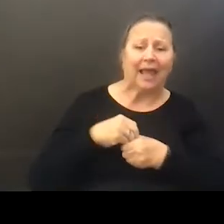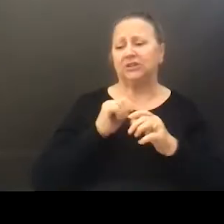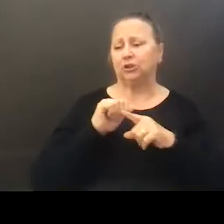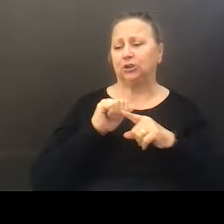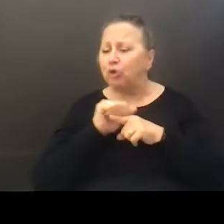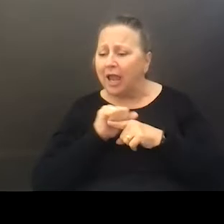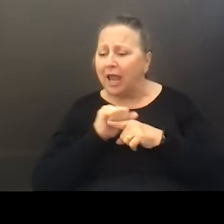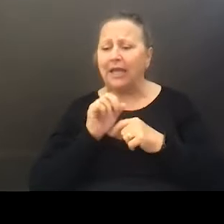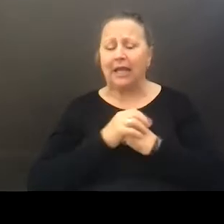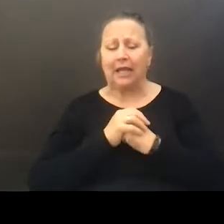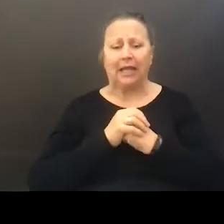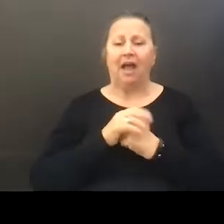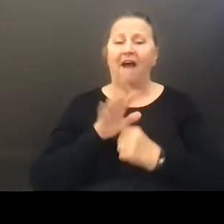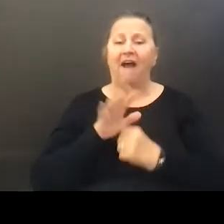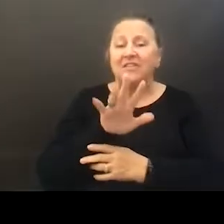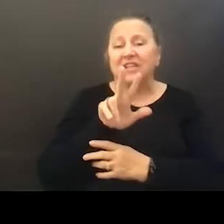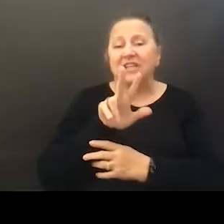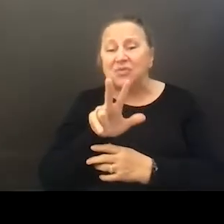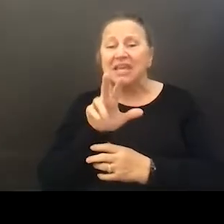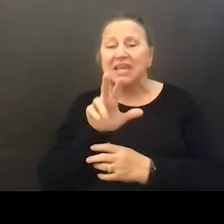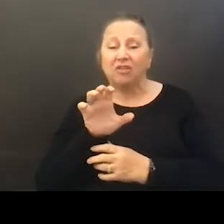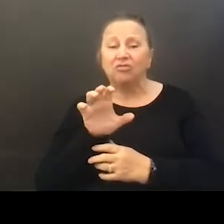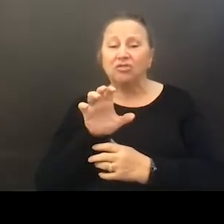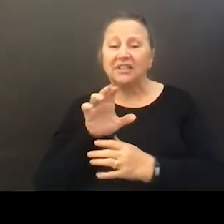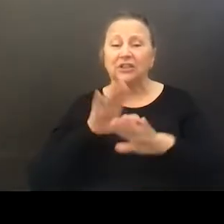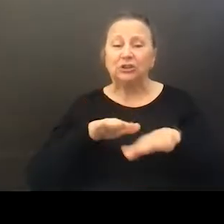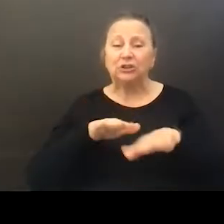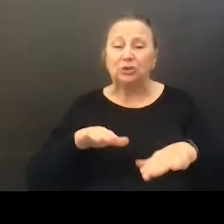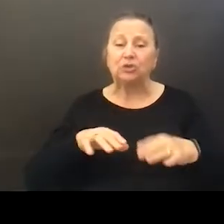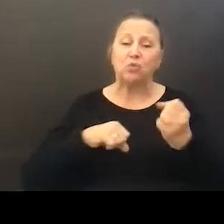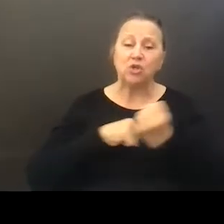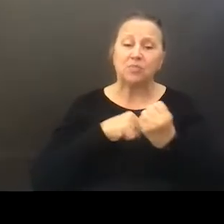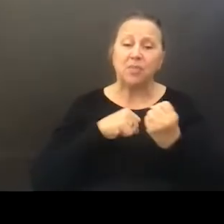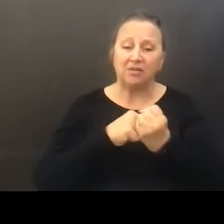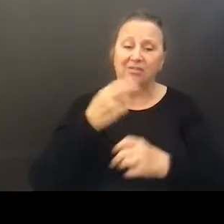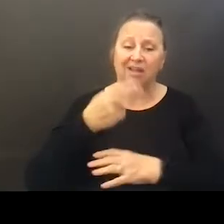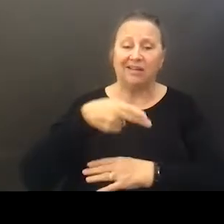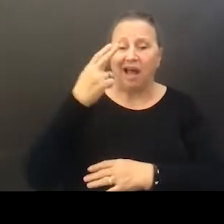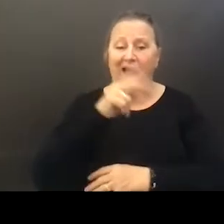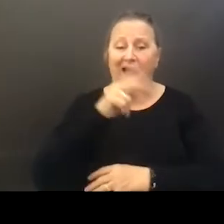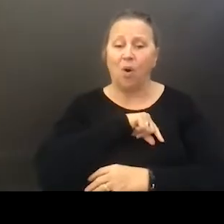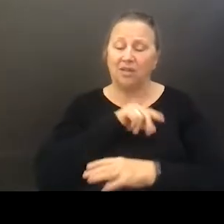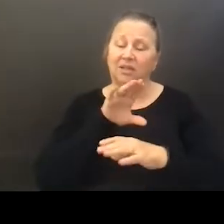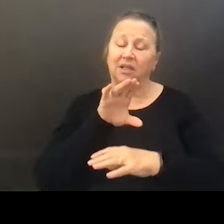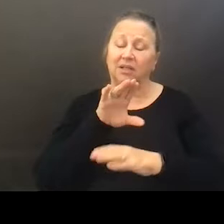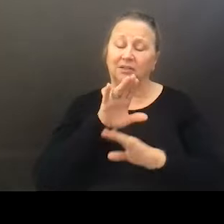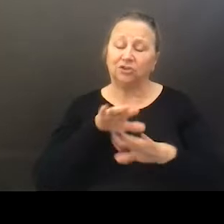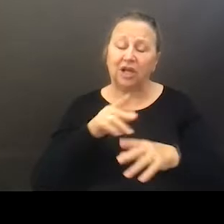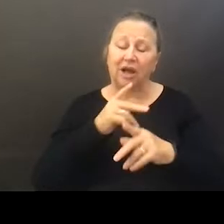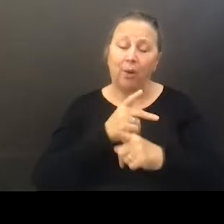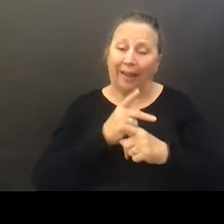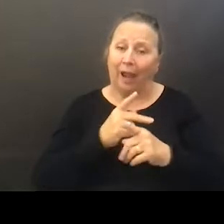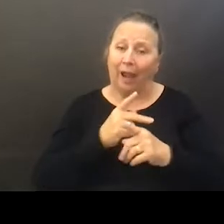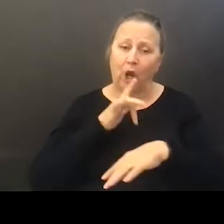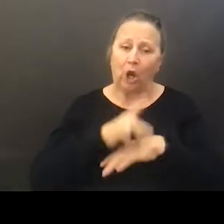as 5,300 plus children sponsored in high quality childcare and early learning programs. There